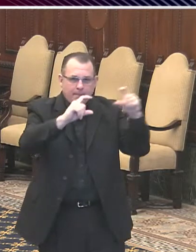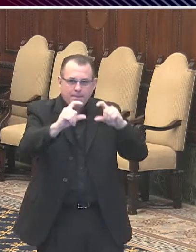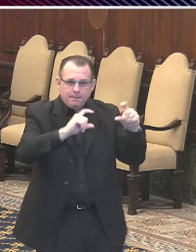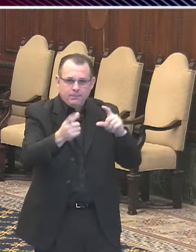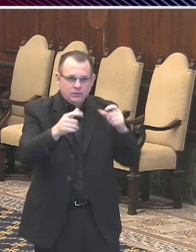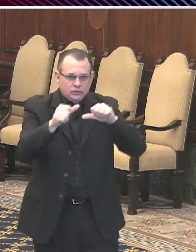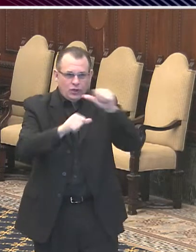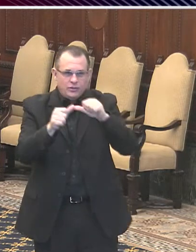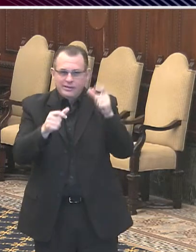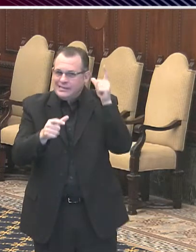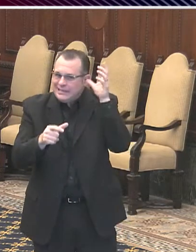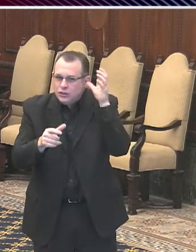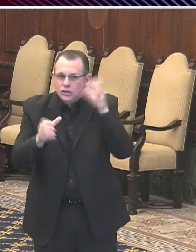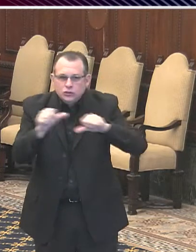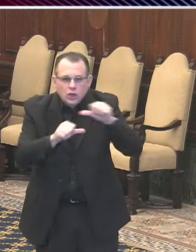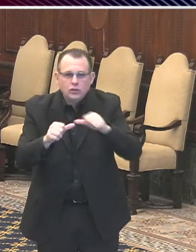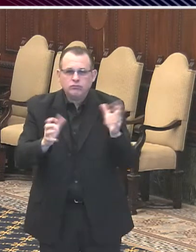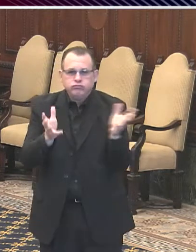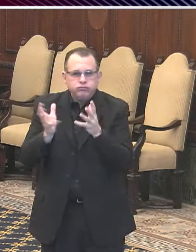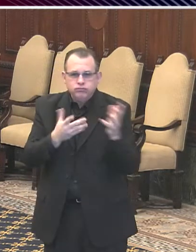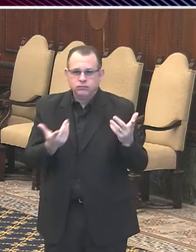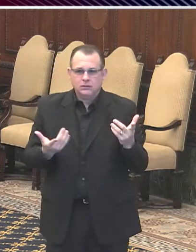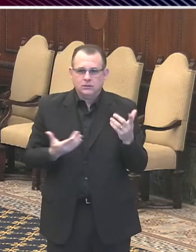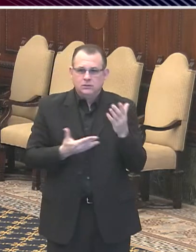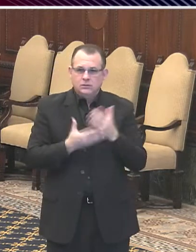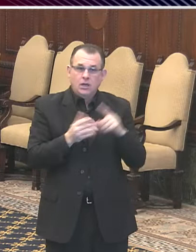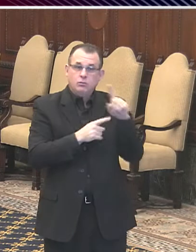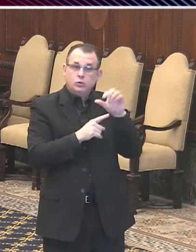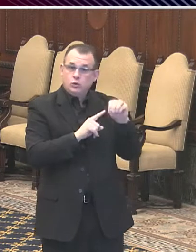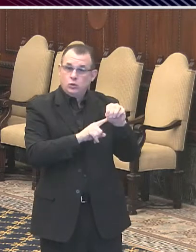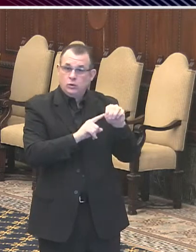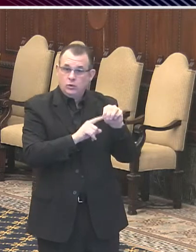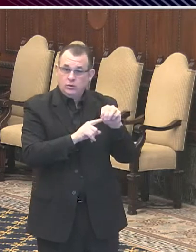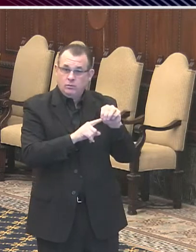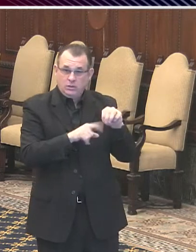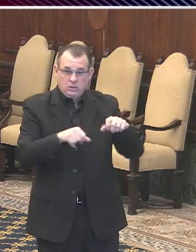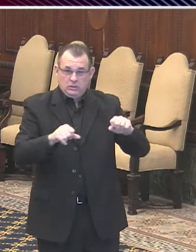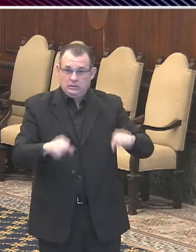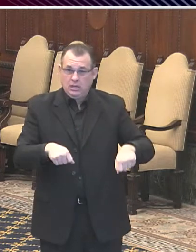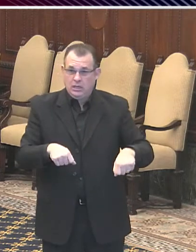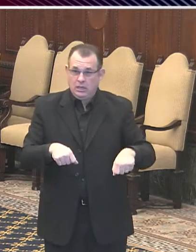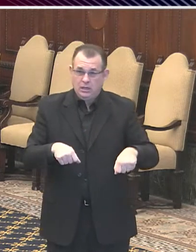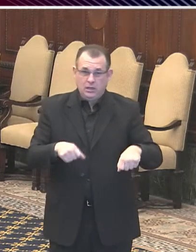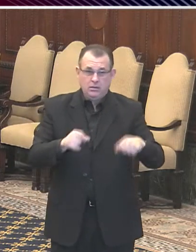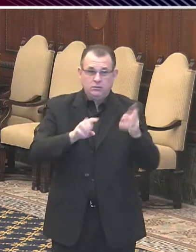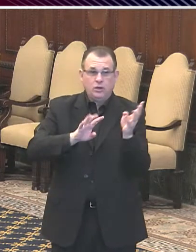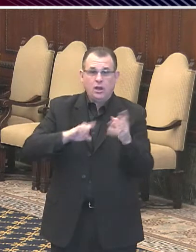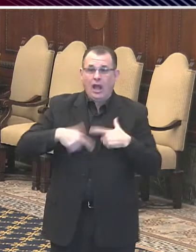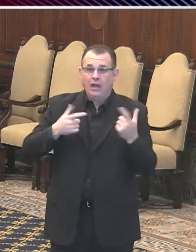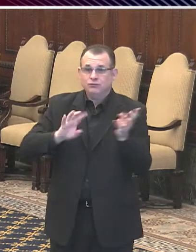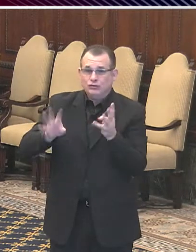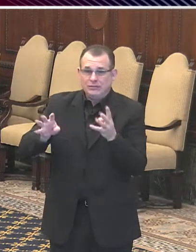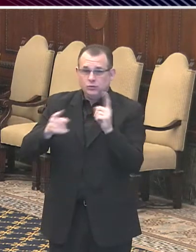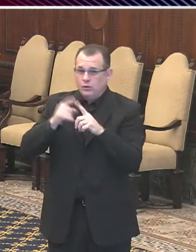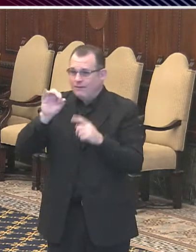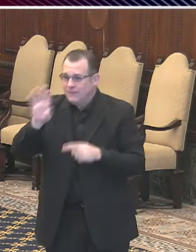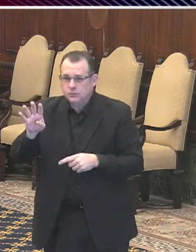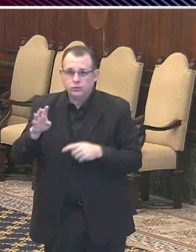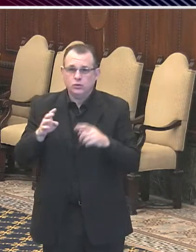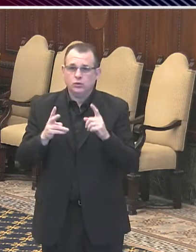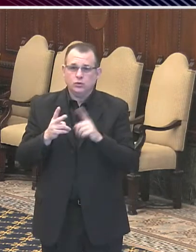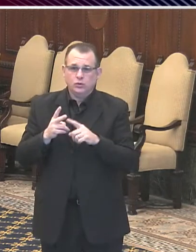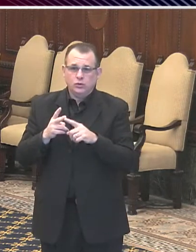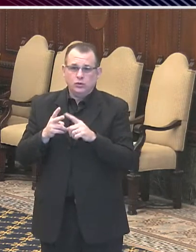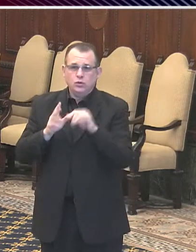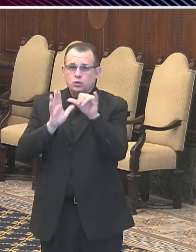each other. Some Zoom plans even allow you to simultaneously live stream to Facebook or YouTube.